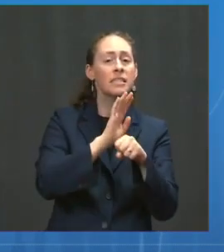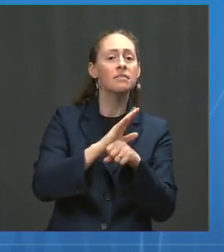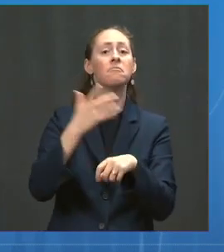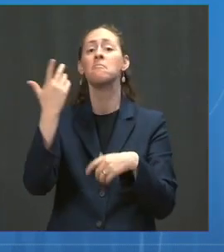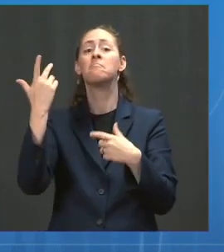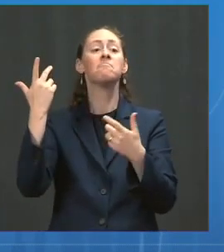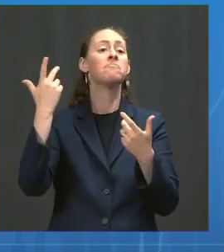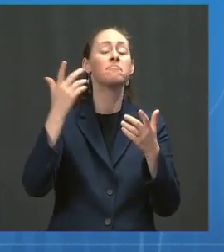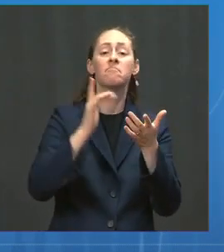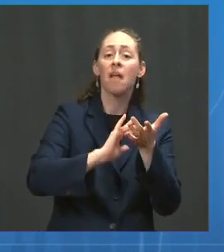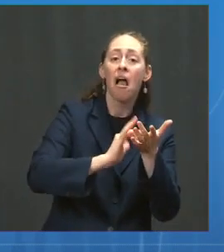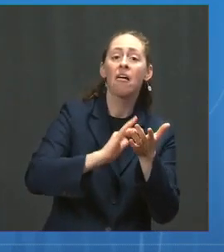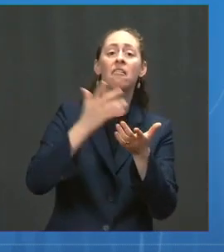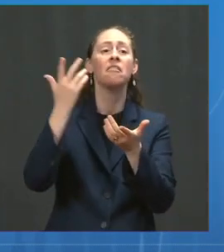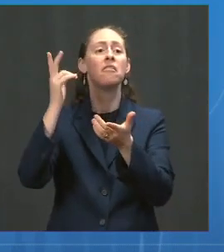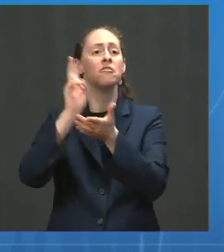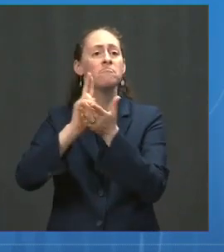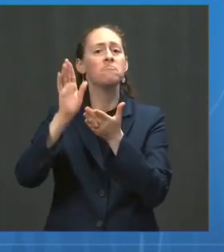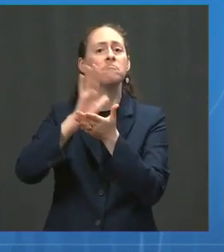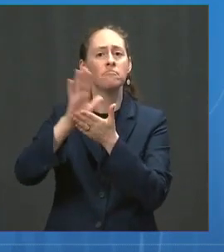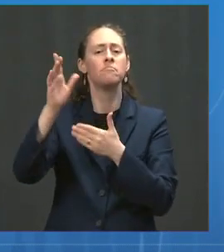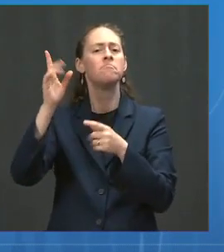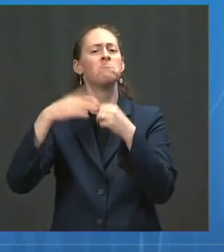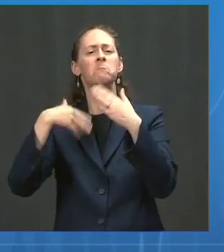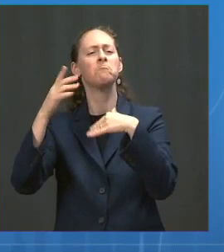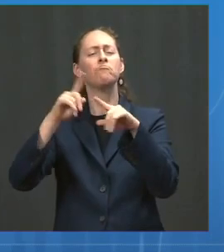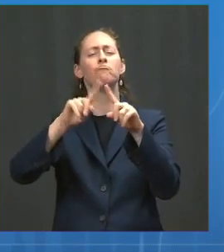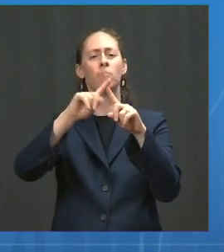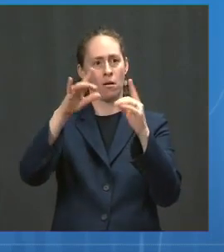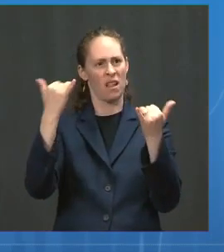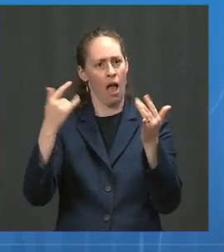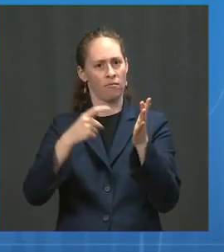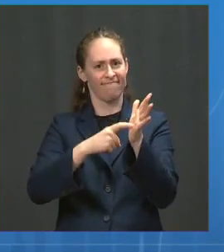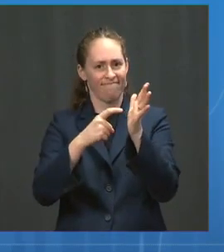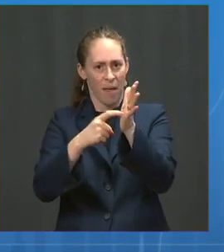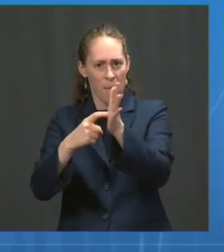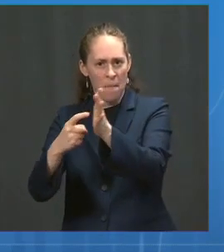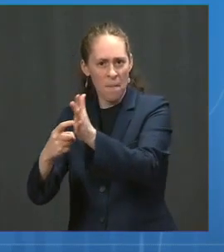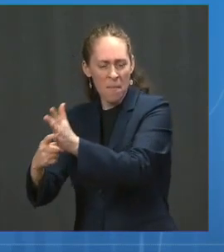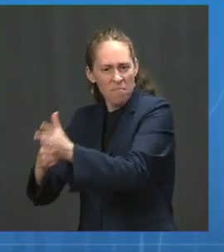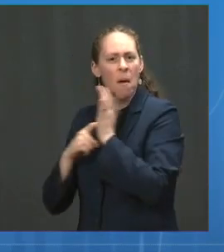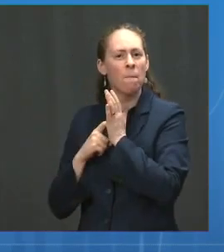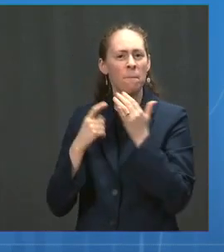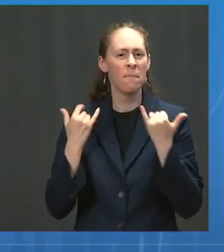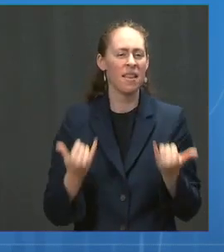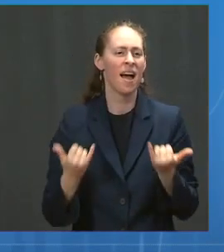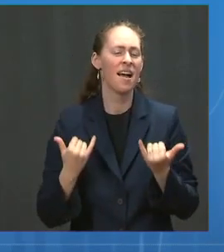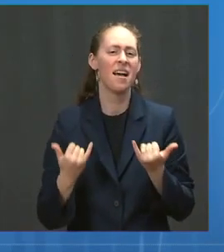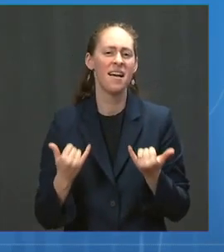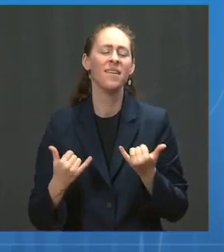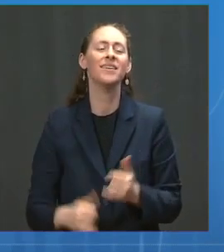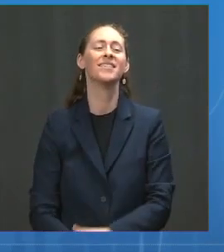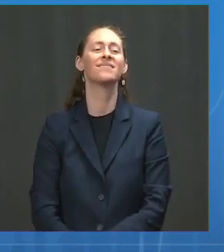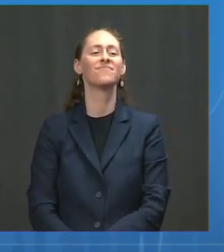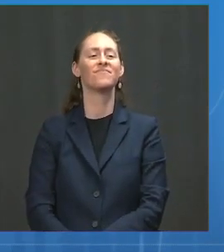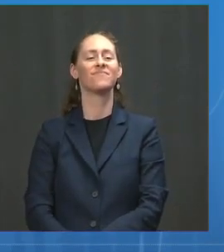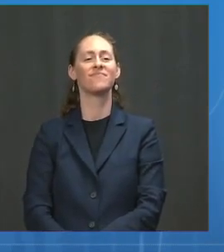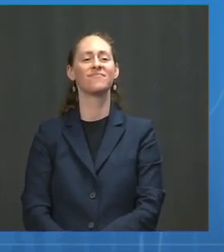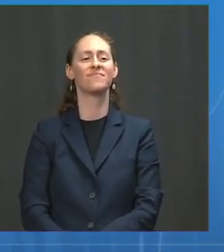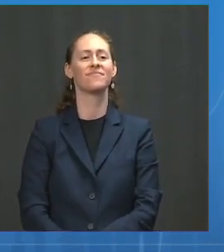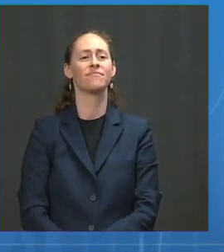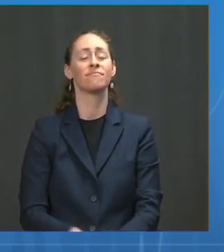other institutions are stepping up on vaccination requirements. And our message is quite